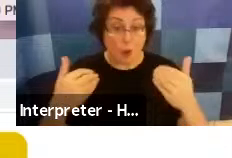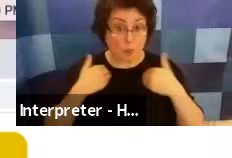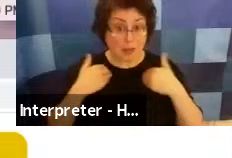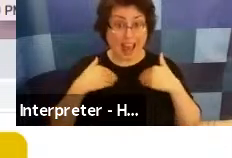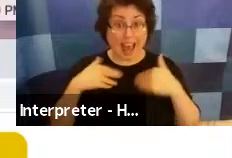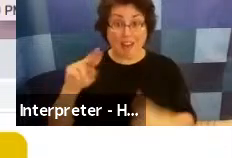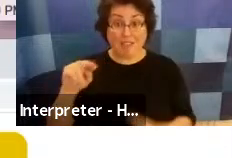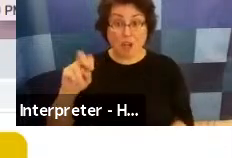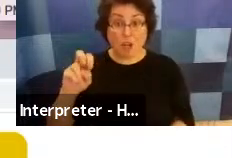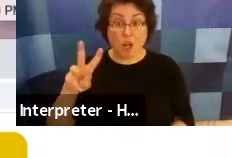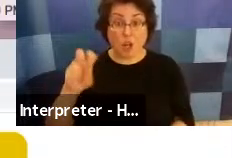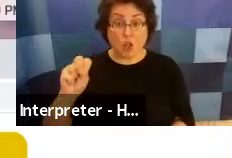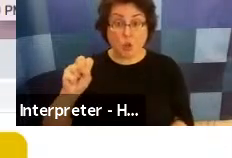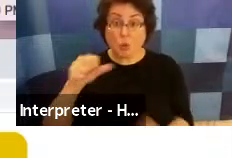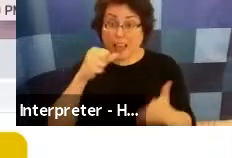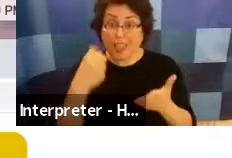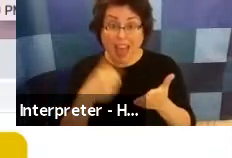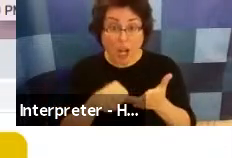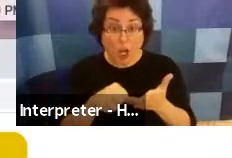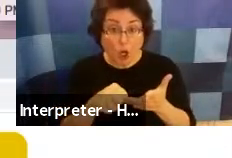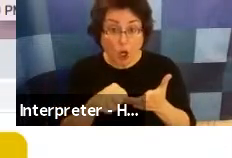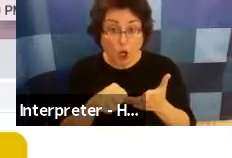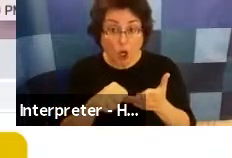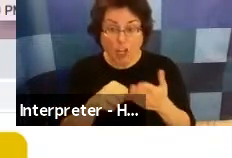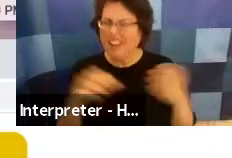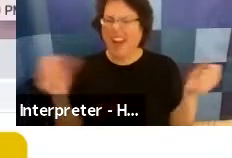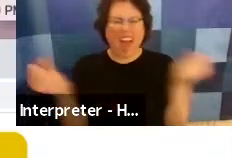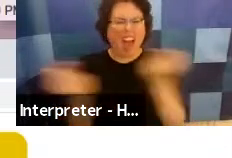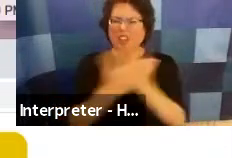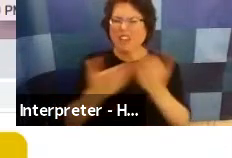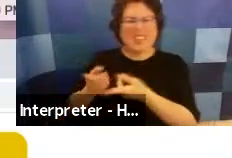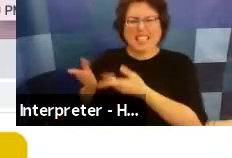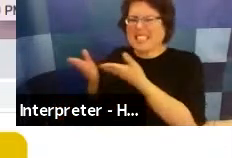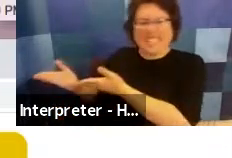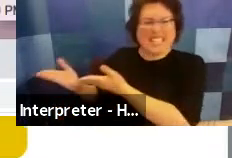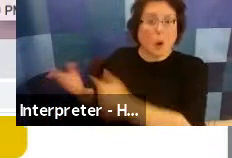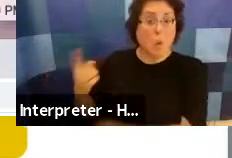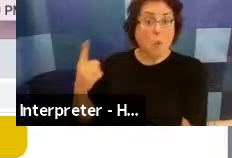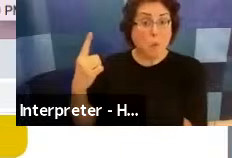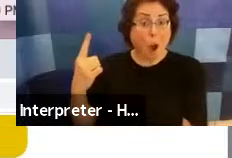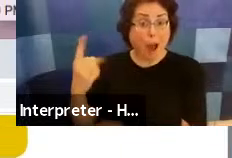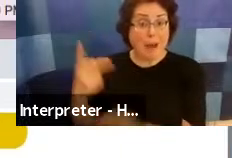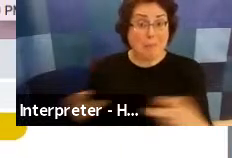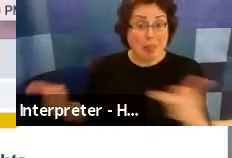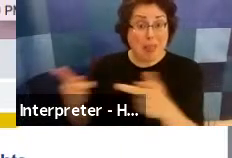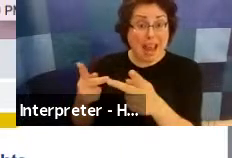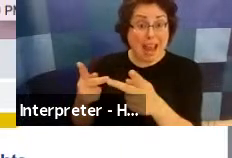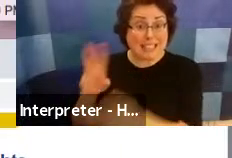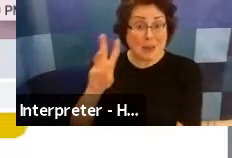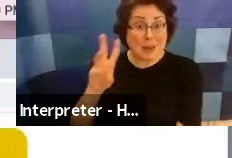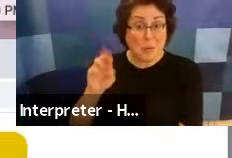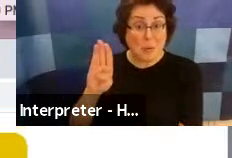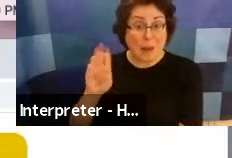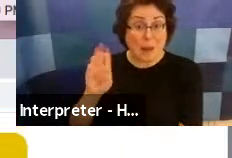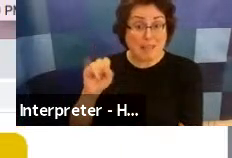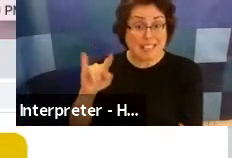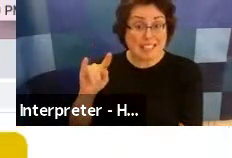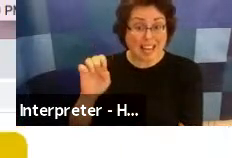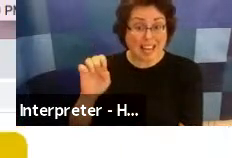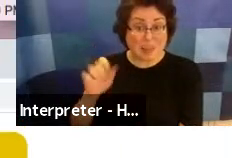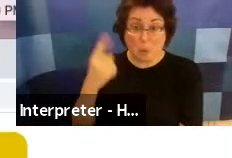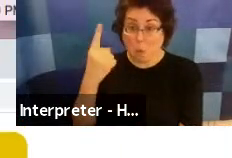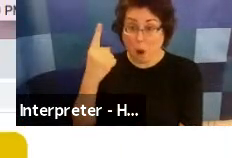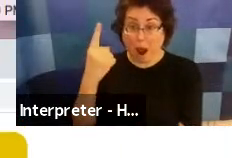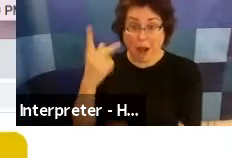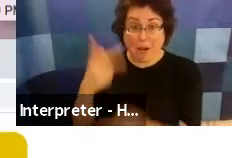And everything is consolidated here on our website. So